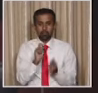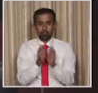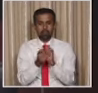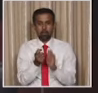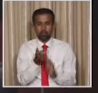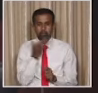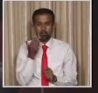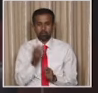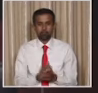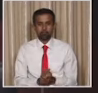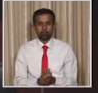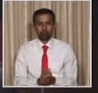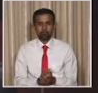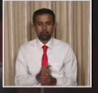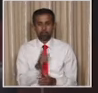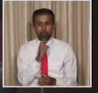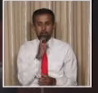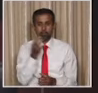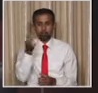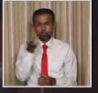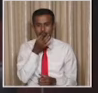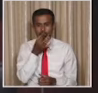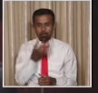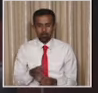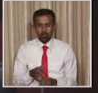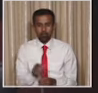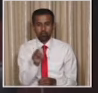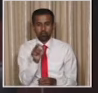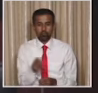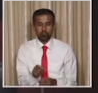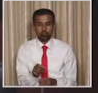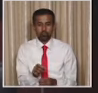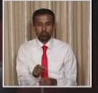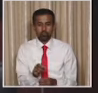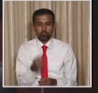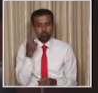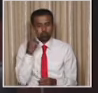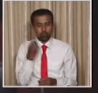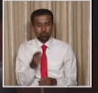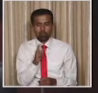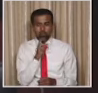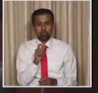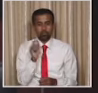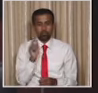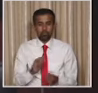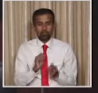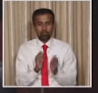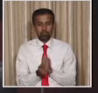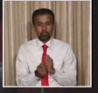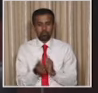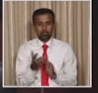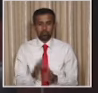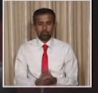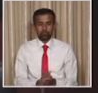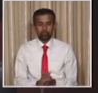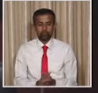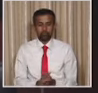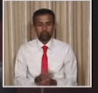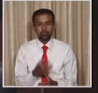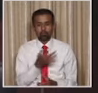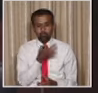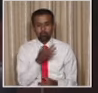a court of law. This is almost making a joke of it. They want to make